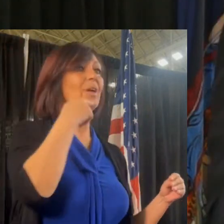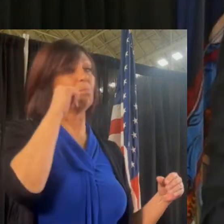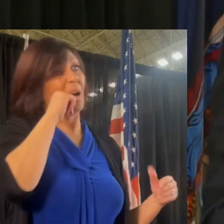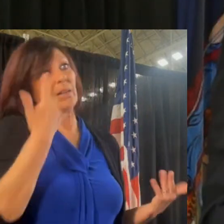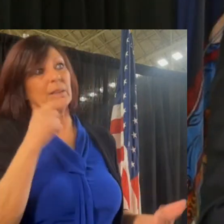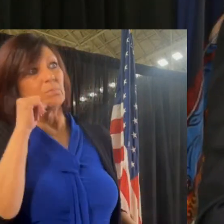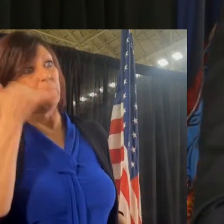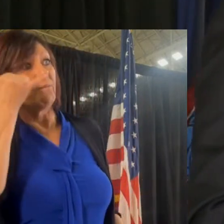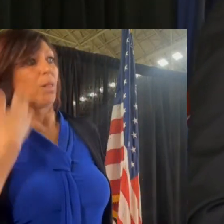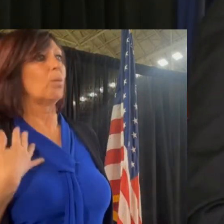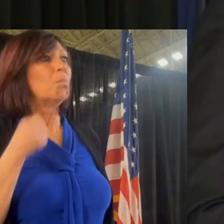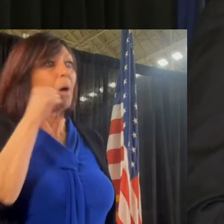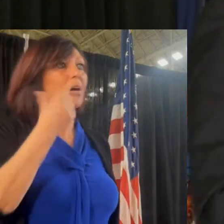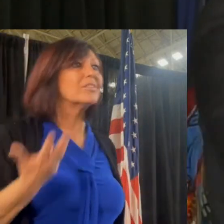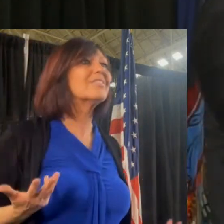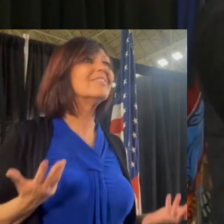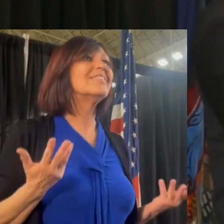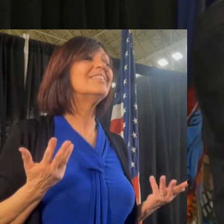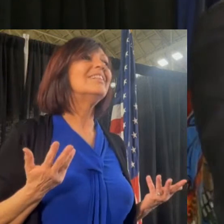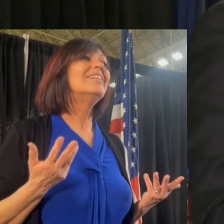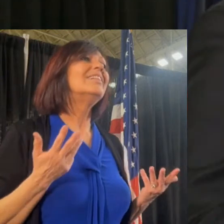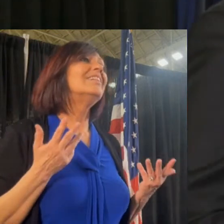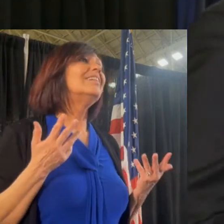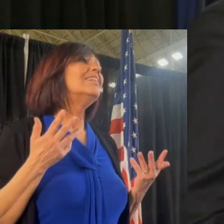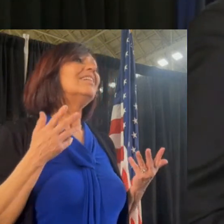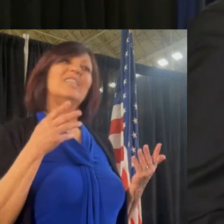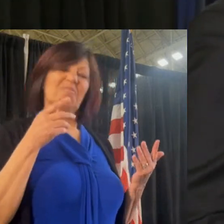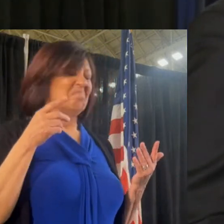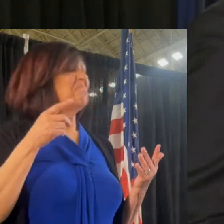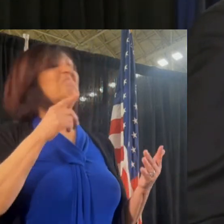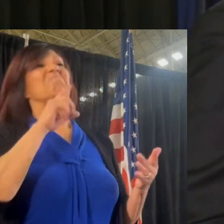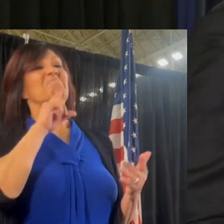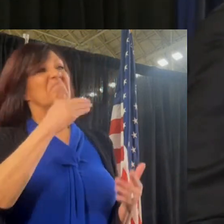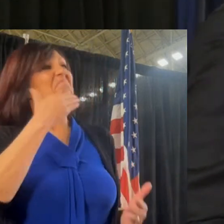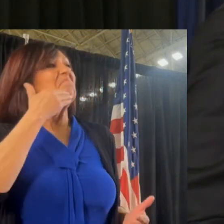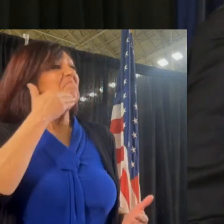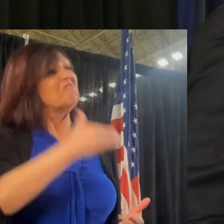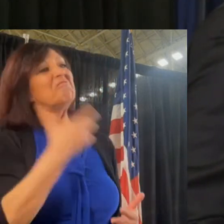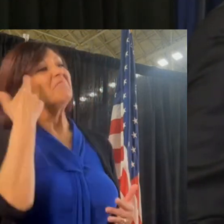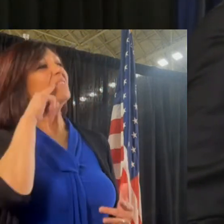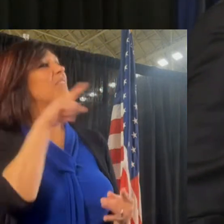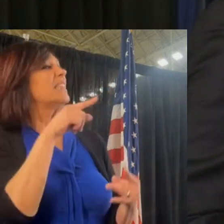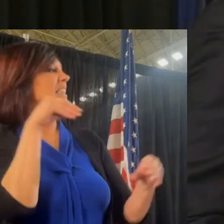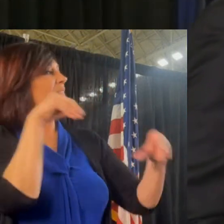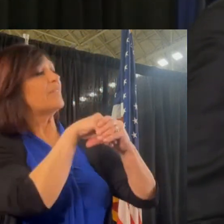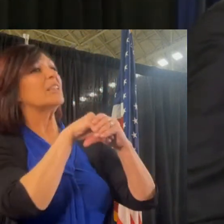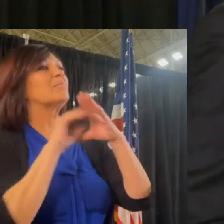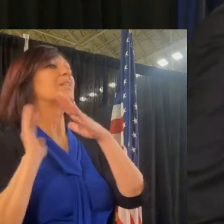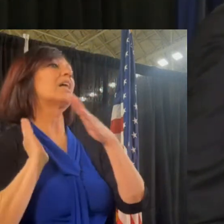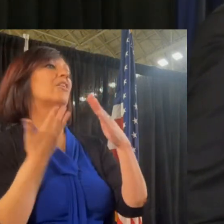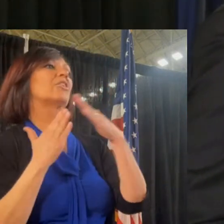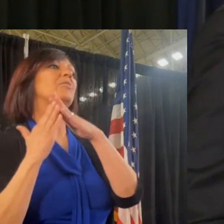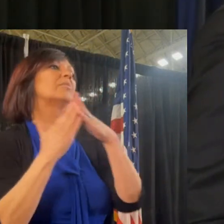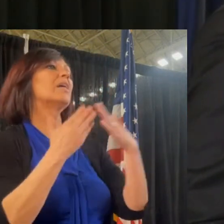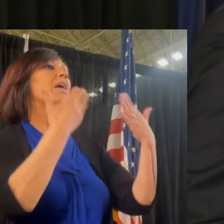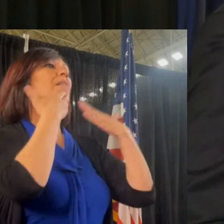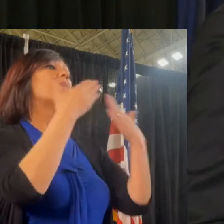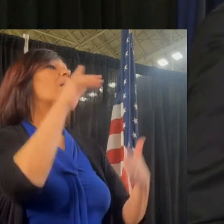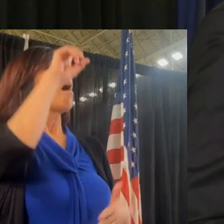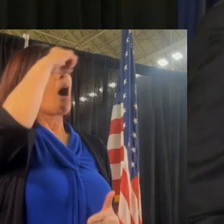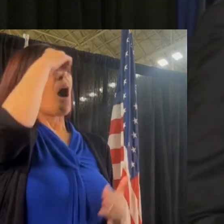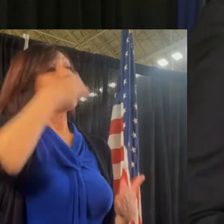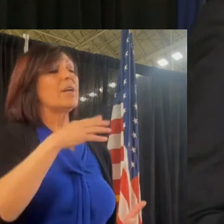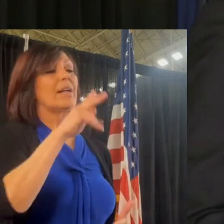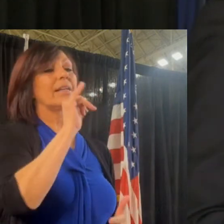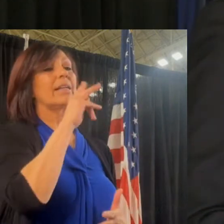Buffalo. It fully justifies this investment into our community. Thank you to Governor Kathy Hochul for